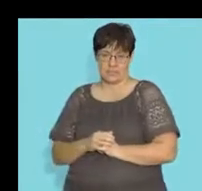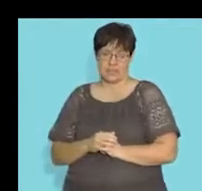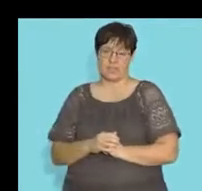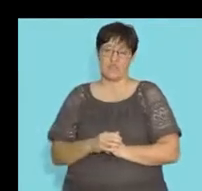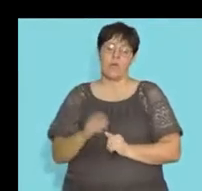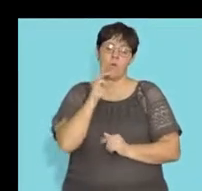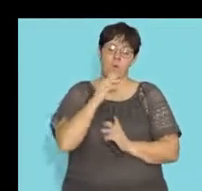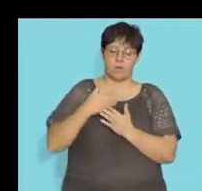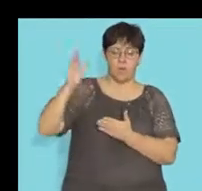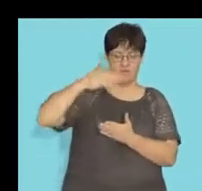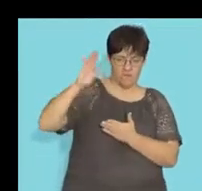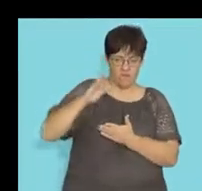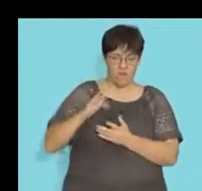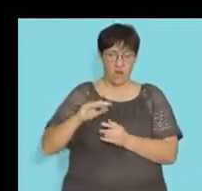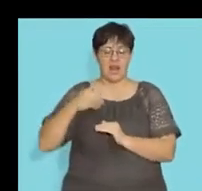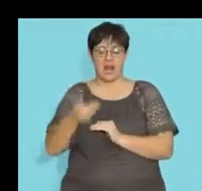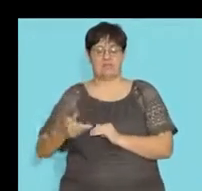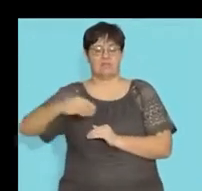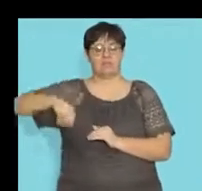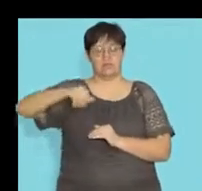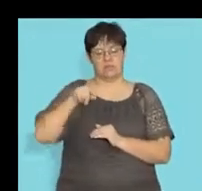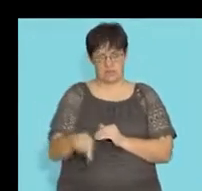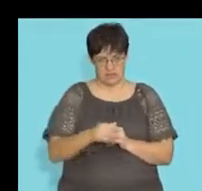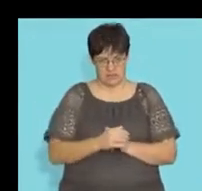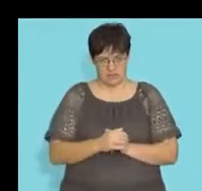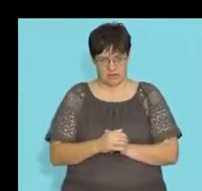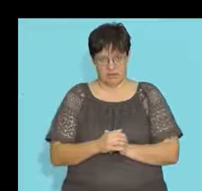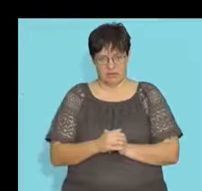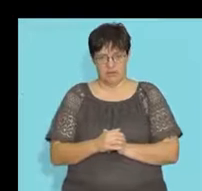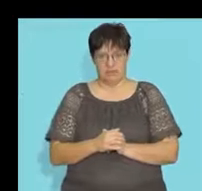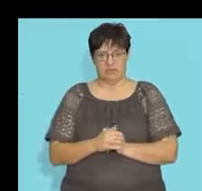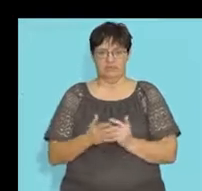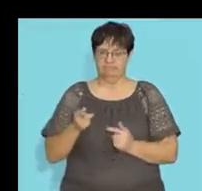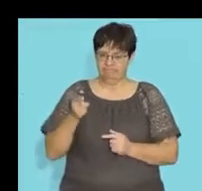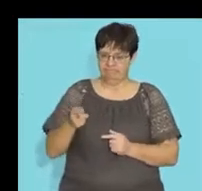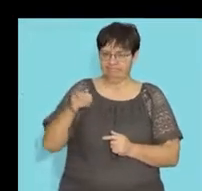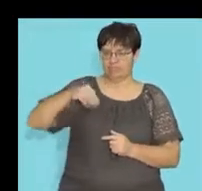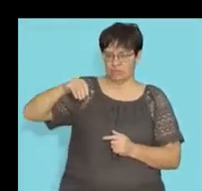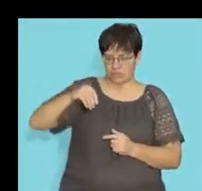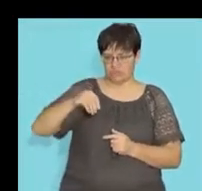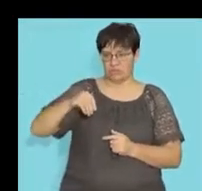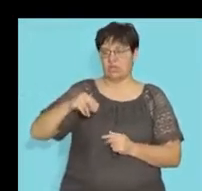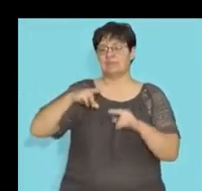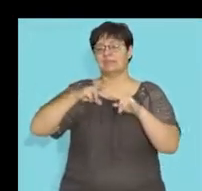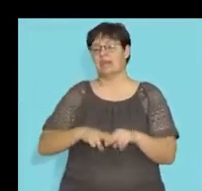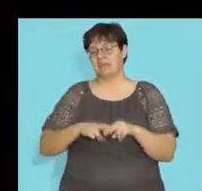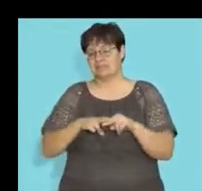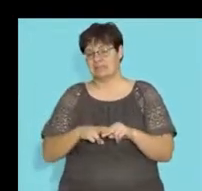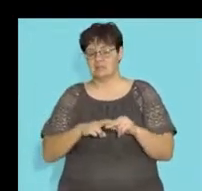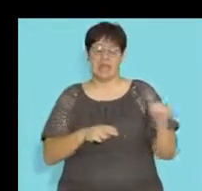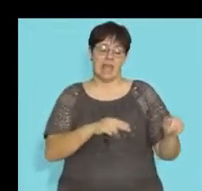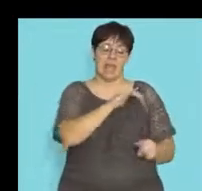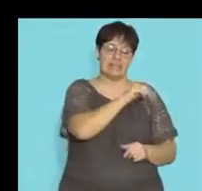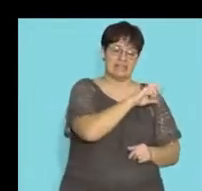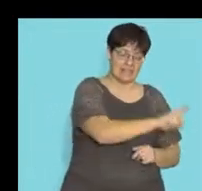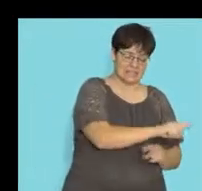So if we want to evaporate the water, we will all be left over with the salt, and that salt will all